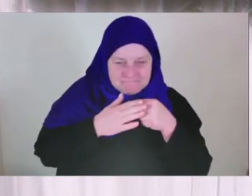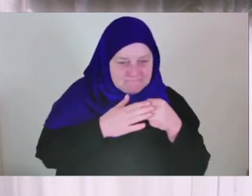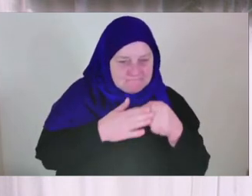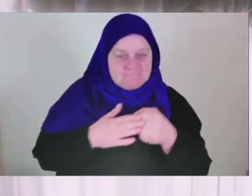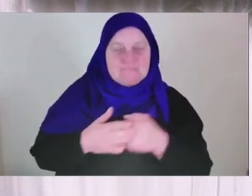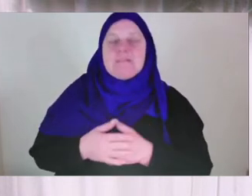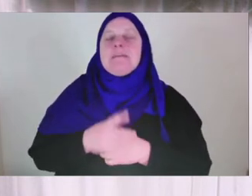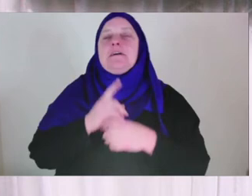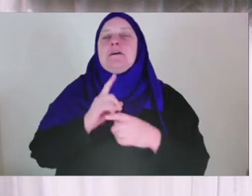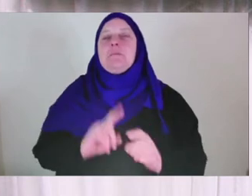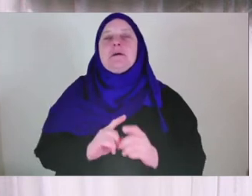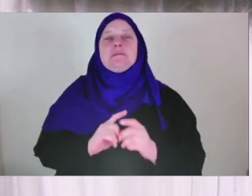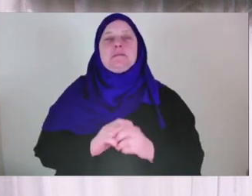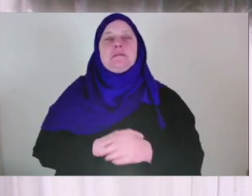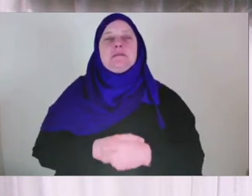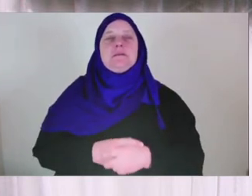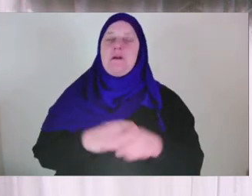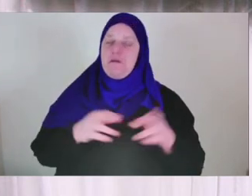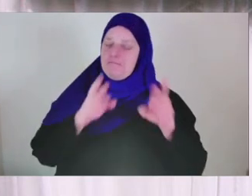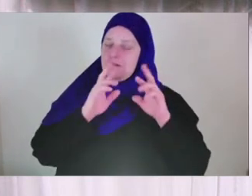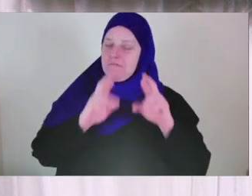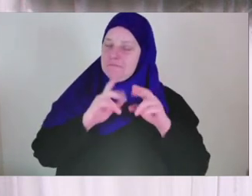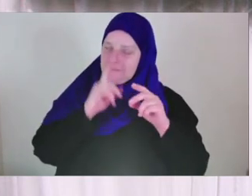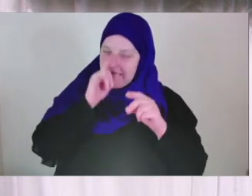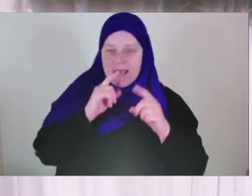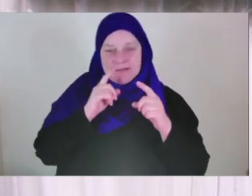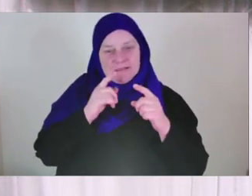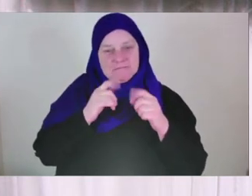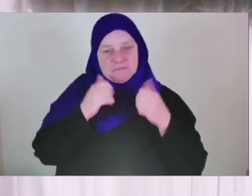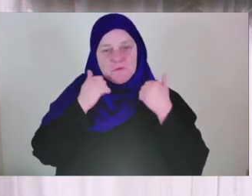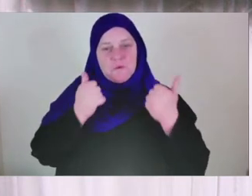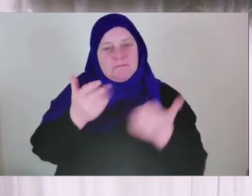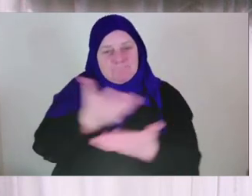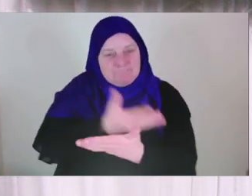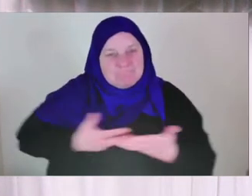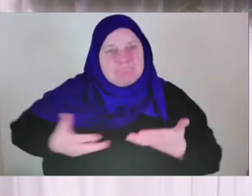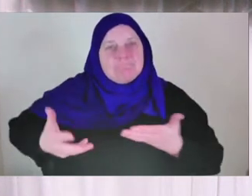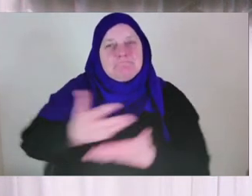we'll get to the meat of the program straight away.